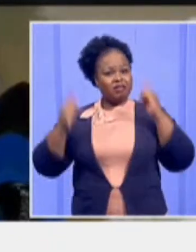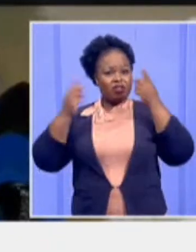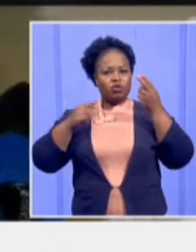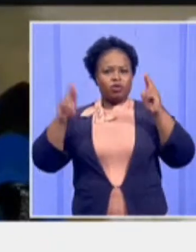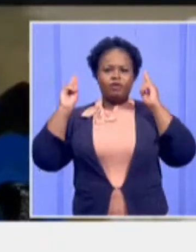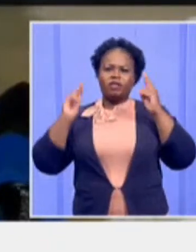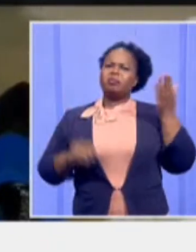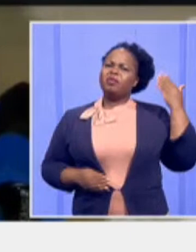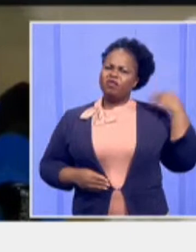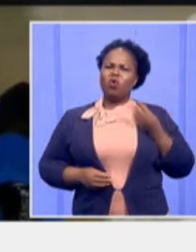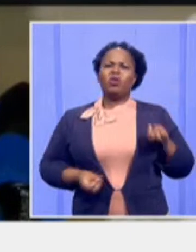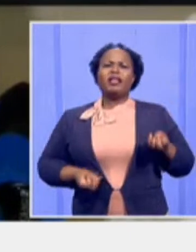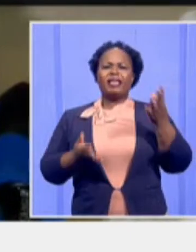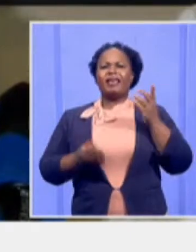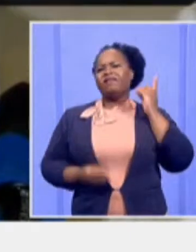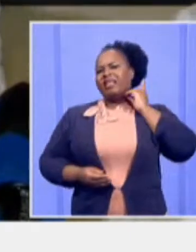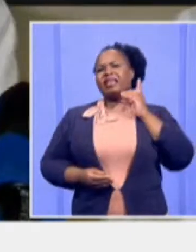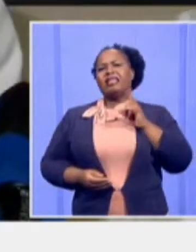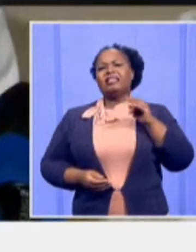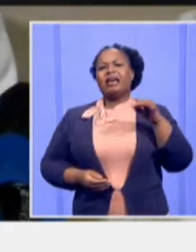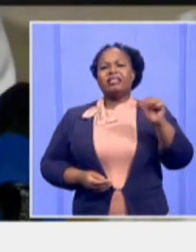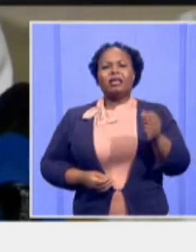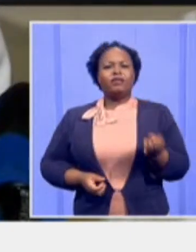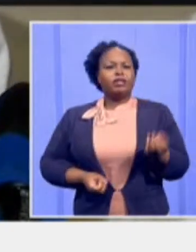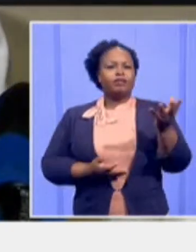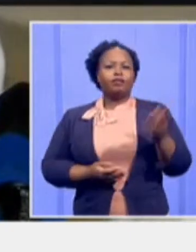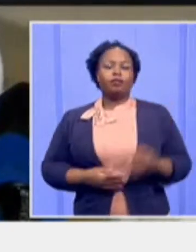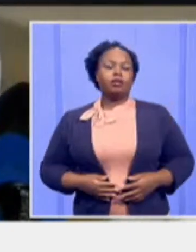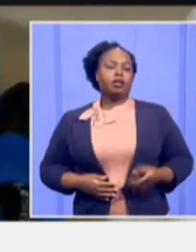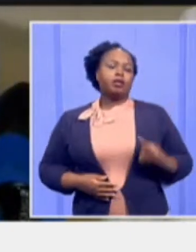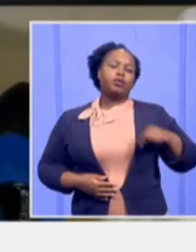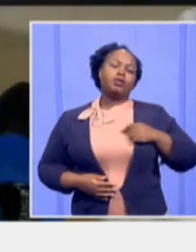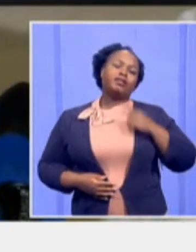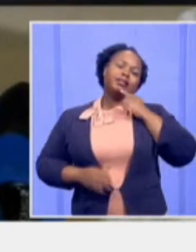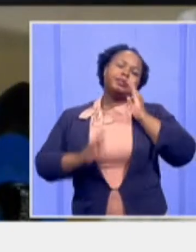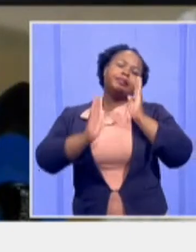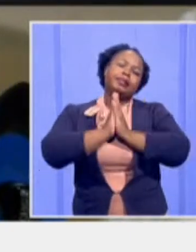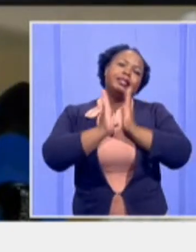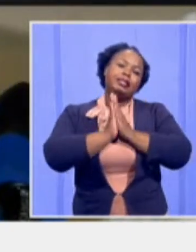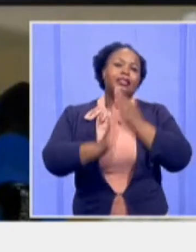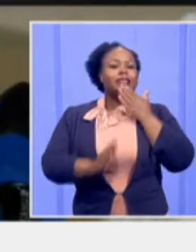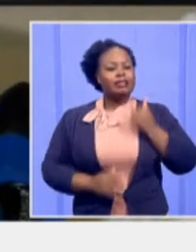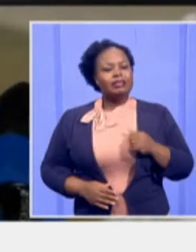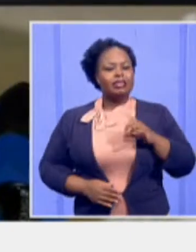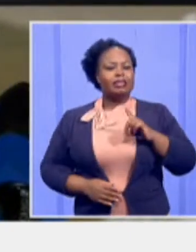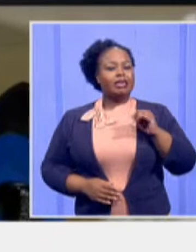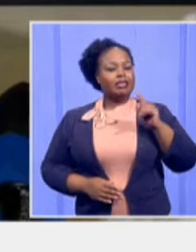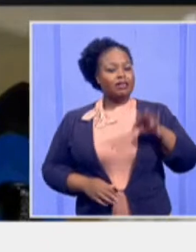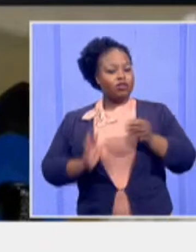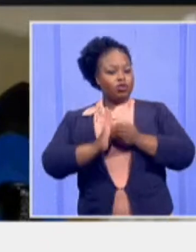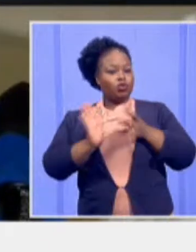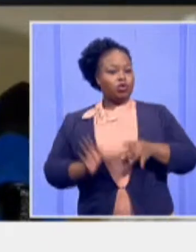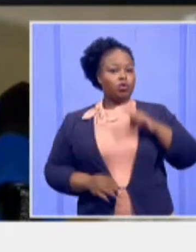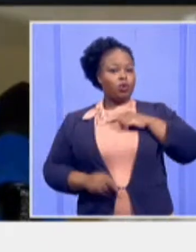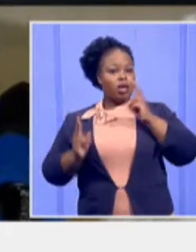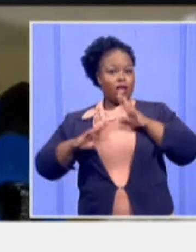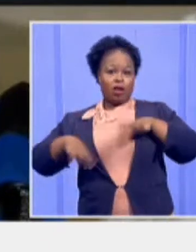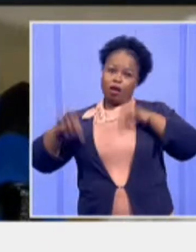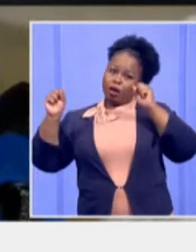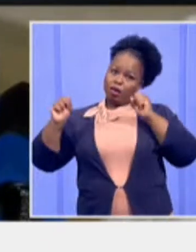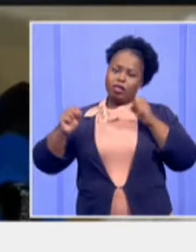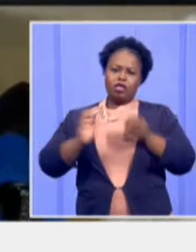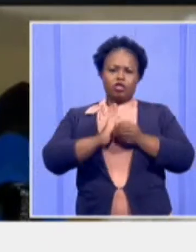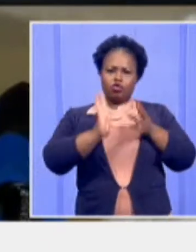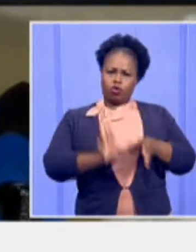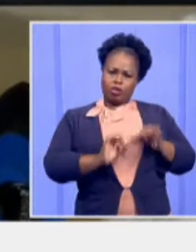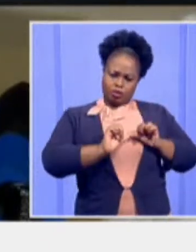to provide data for those students? We have said to them, please provide data for students so that when there is load shedding, those